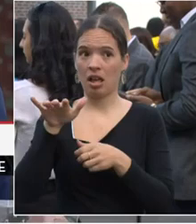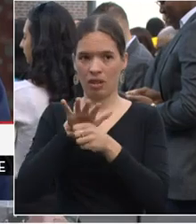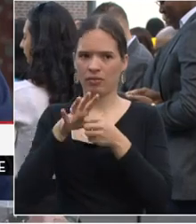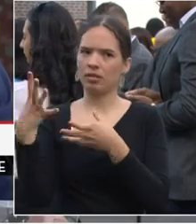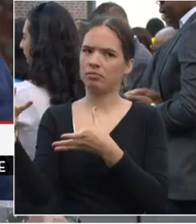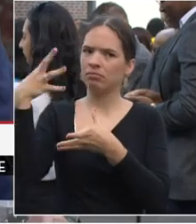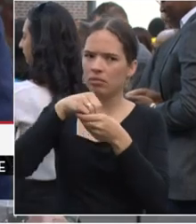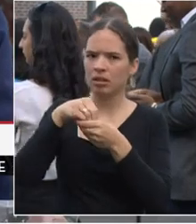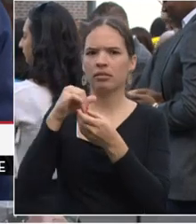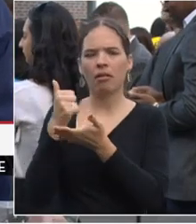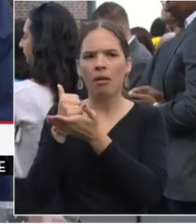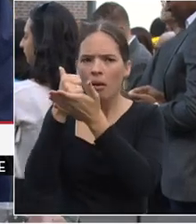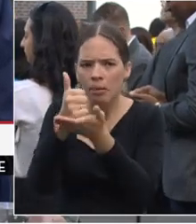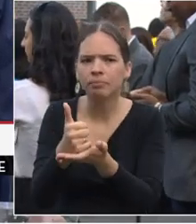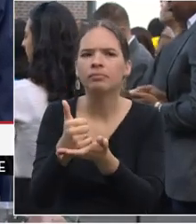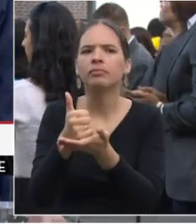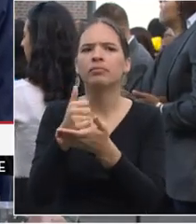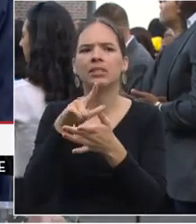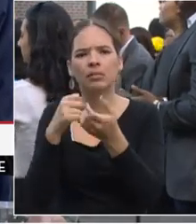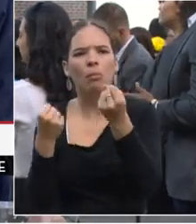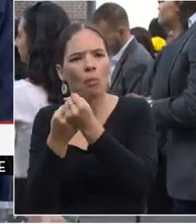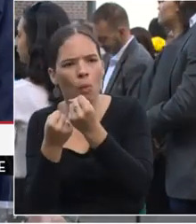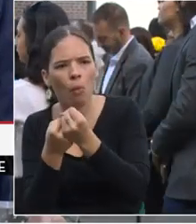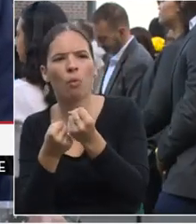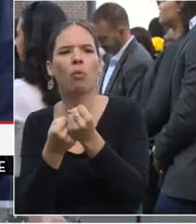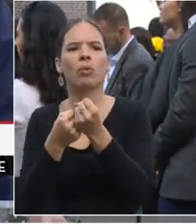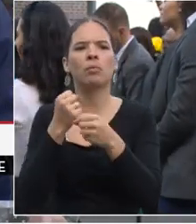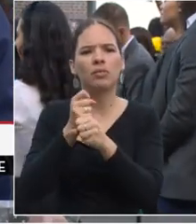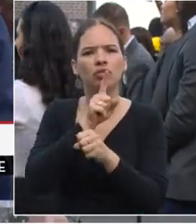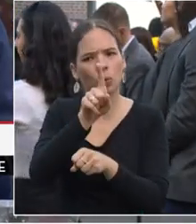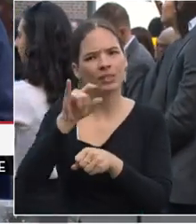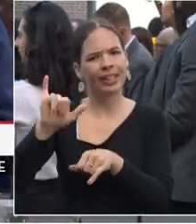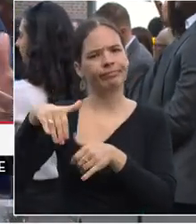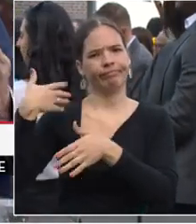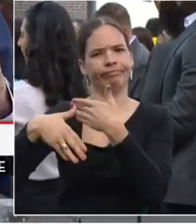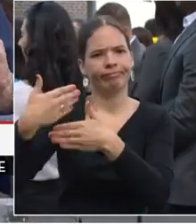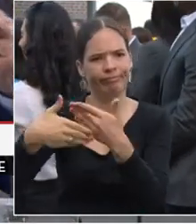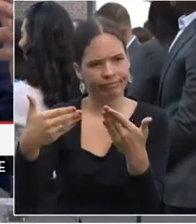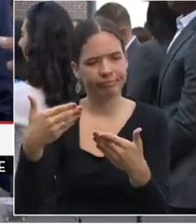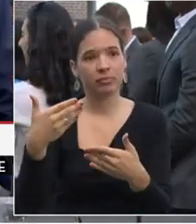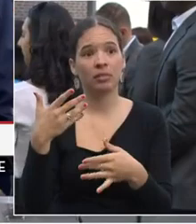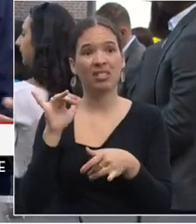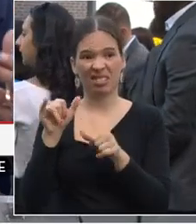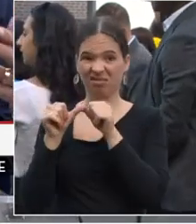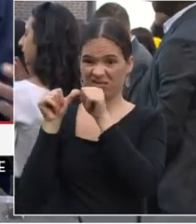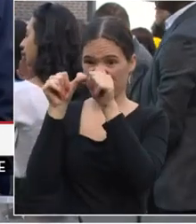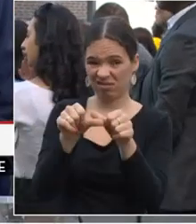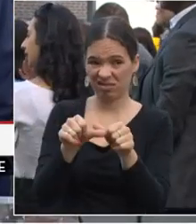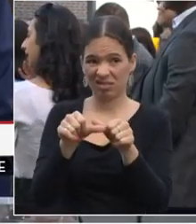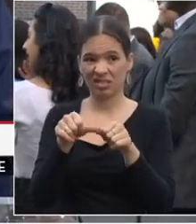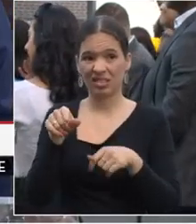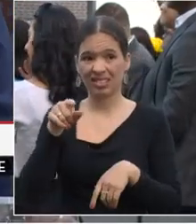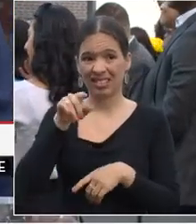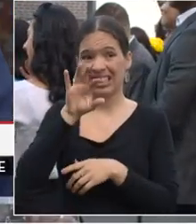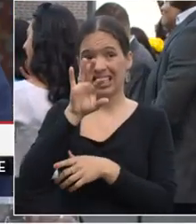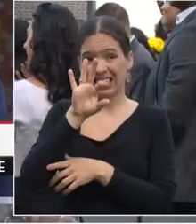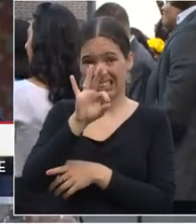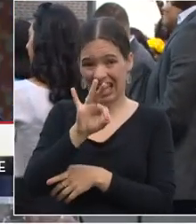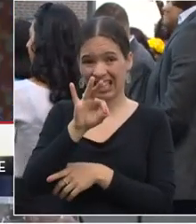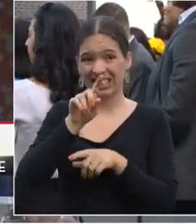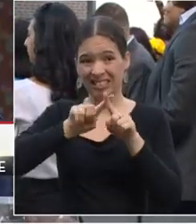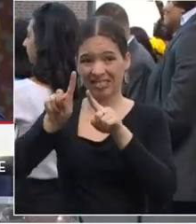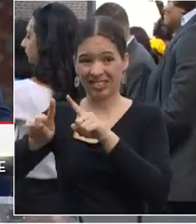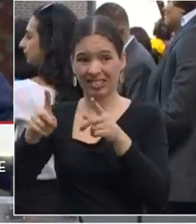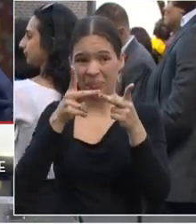to sponsor and move forward with. That includes some 9 sites. In fact, we